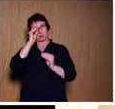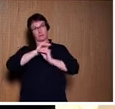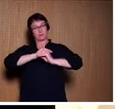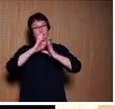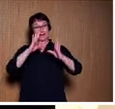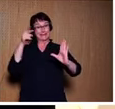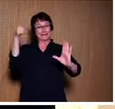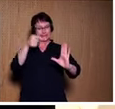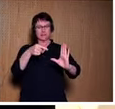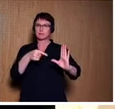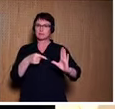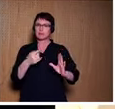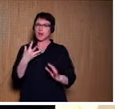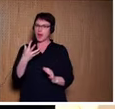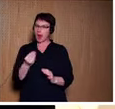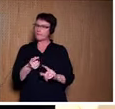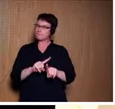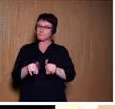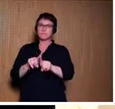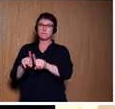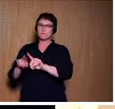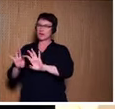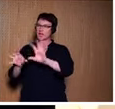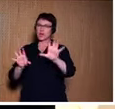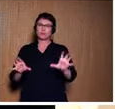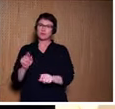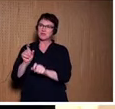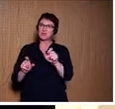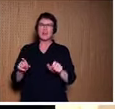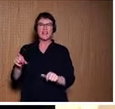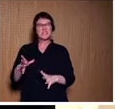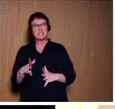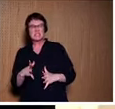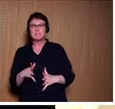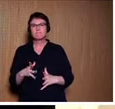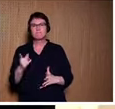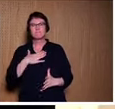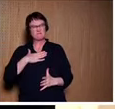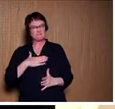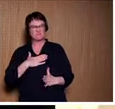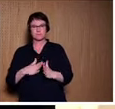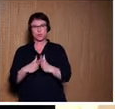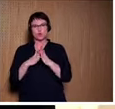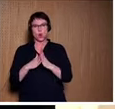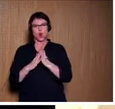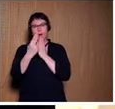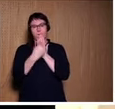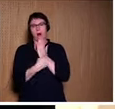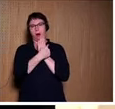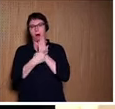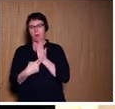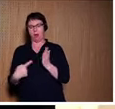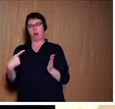transnational counter-movement of conservative actors who are using the term in their campaigns